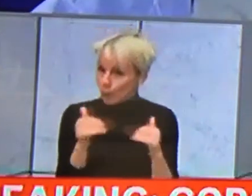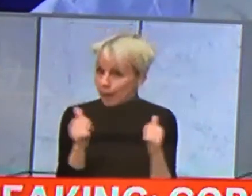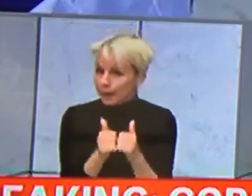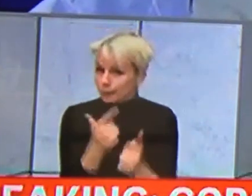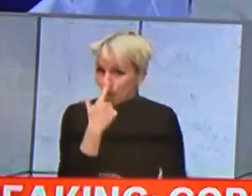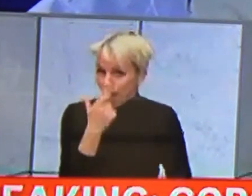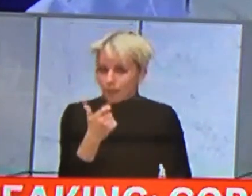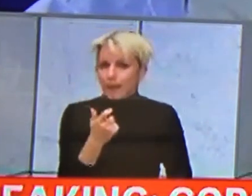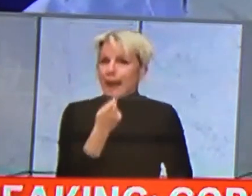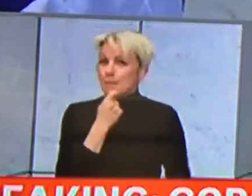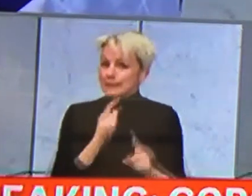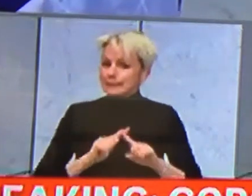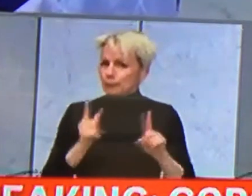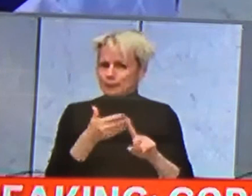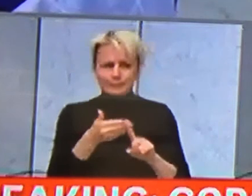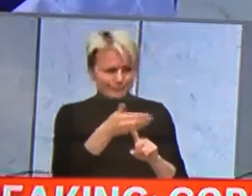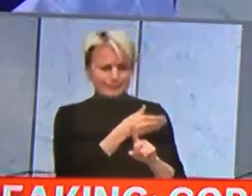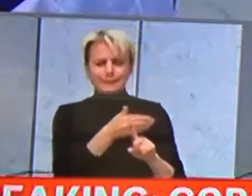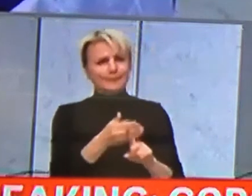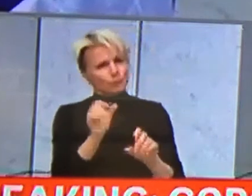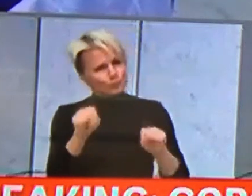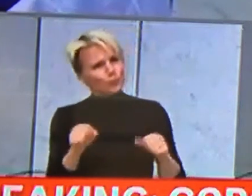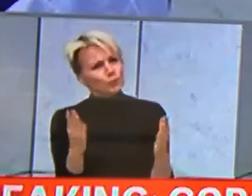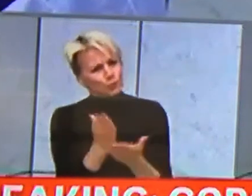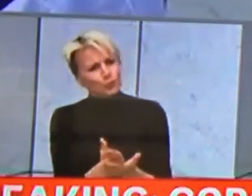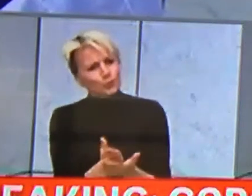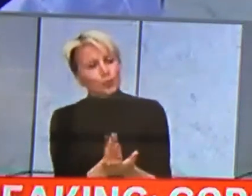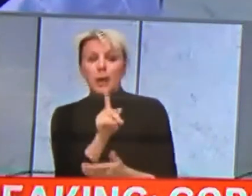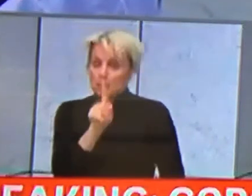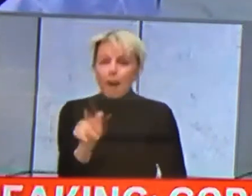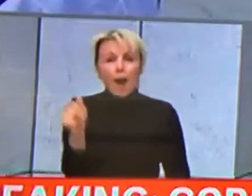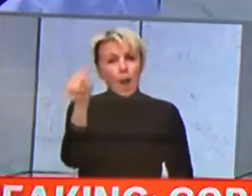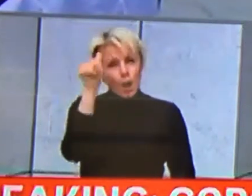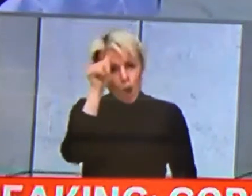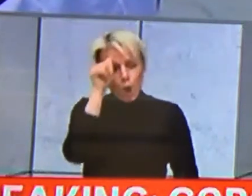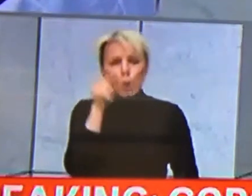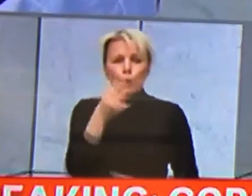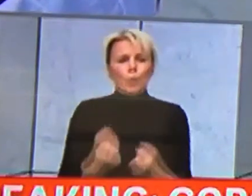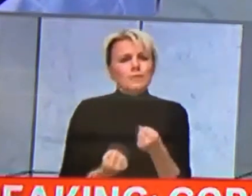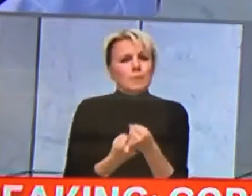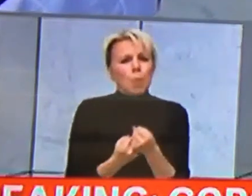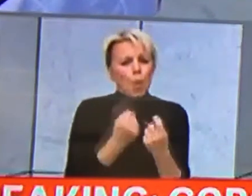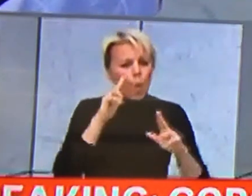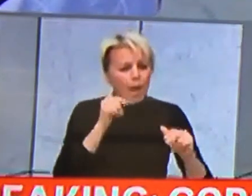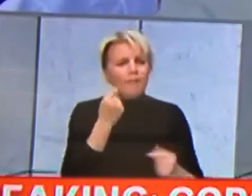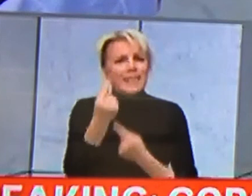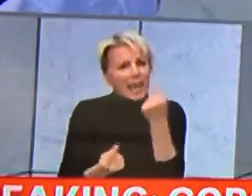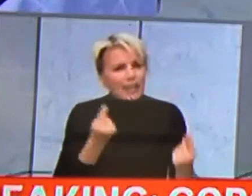It's going to be quite different to the ones you've had in the past, I know. But I also know that you'll support one another and you'll